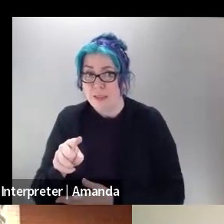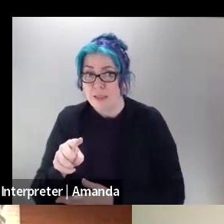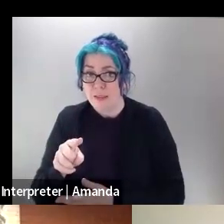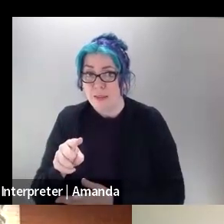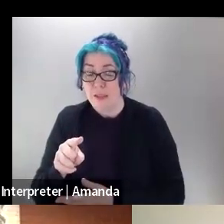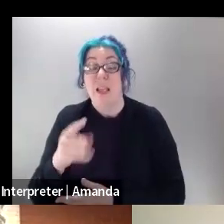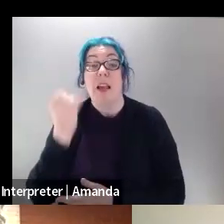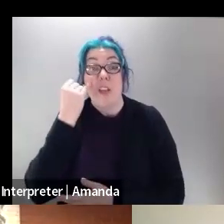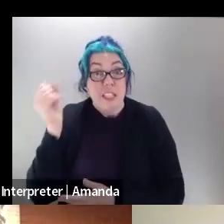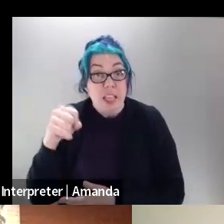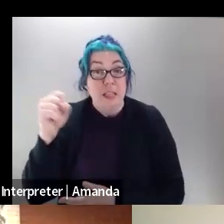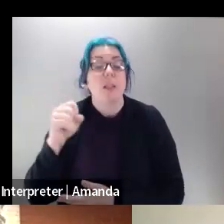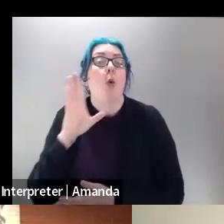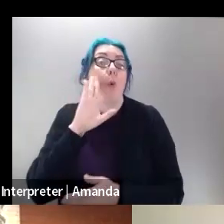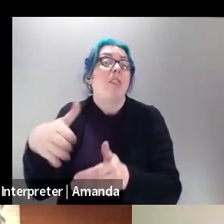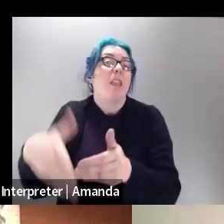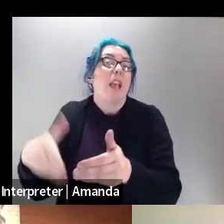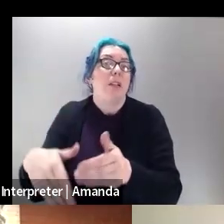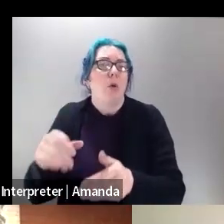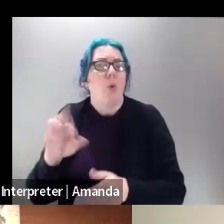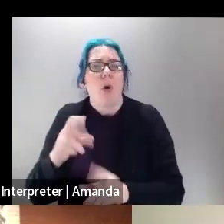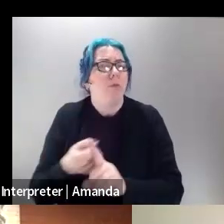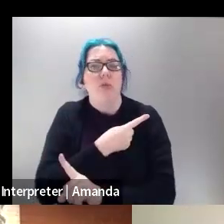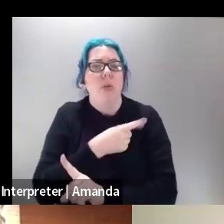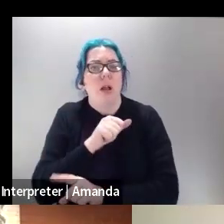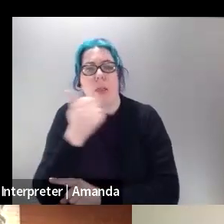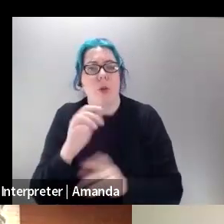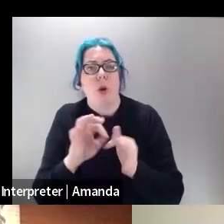bit, or is it something else?